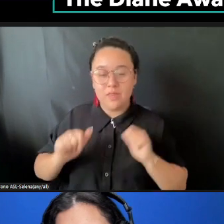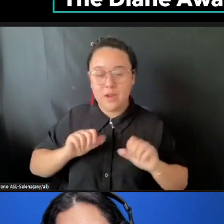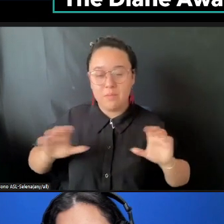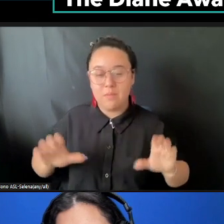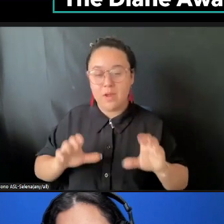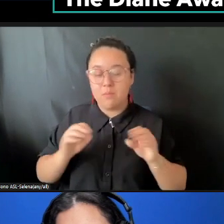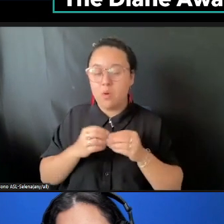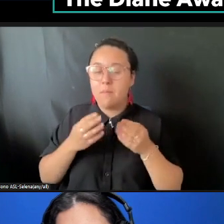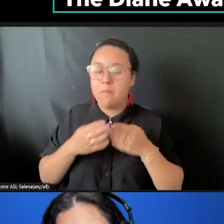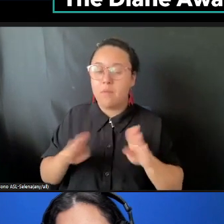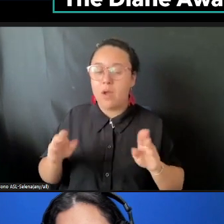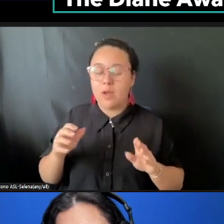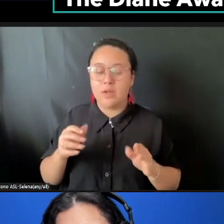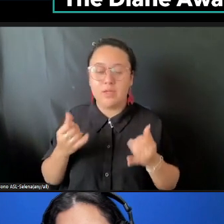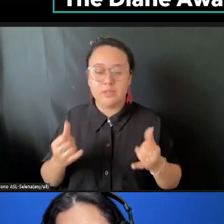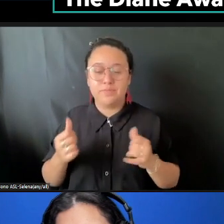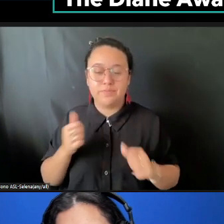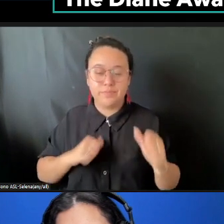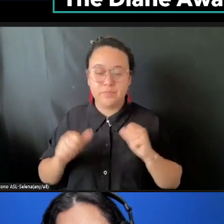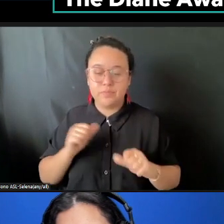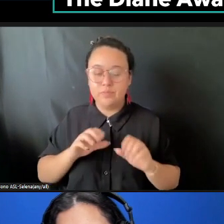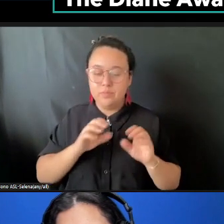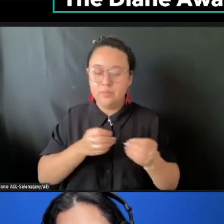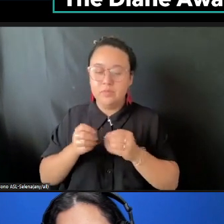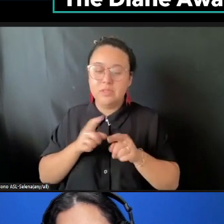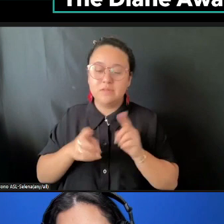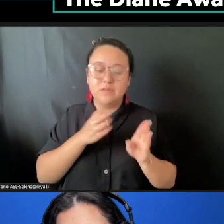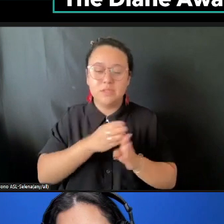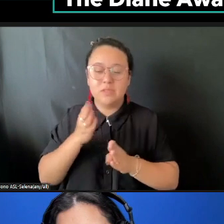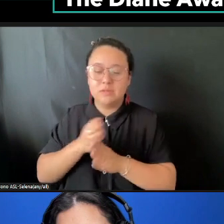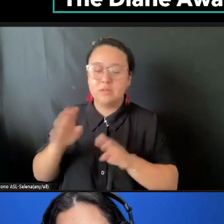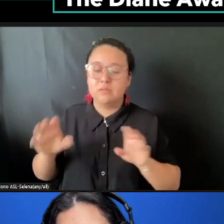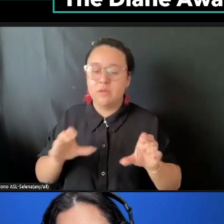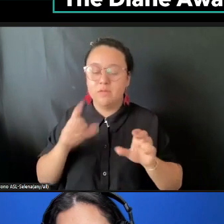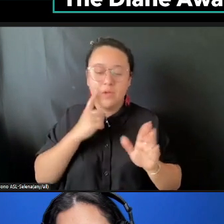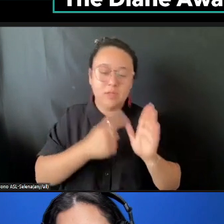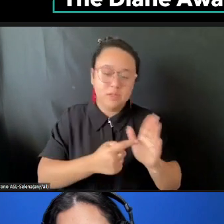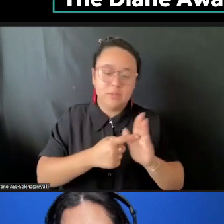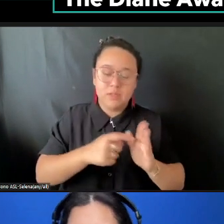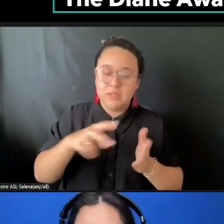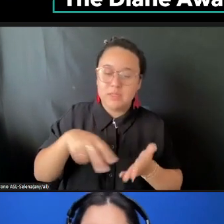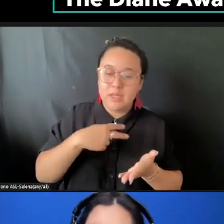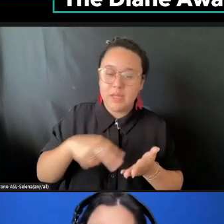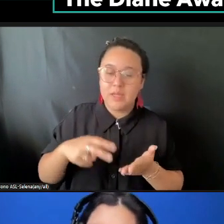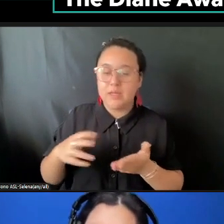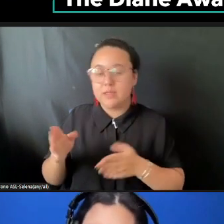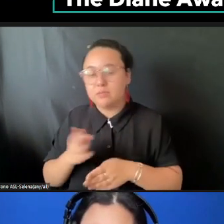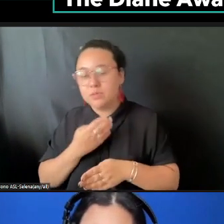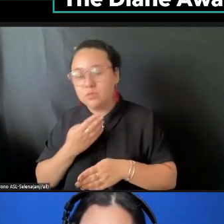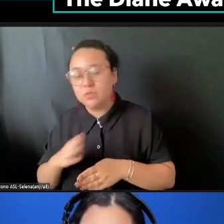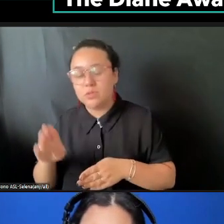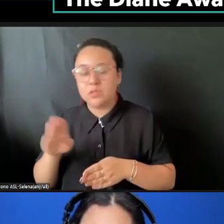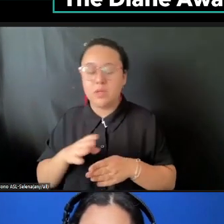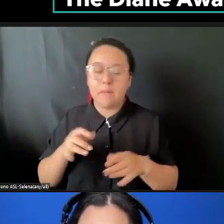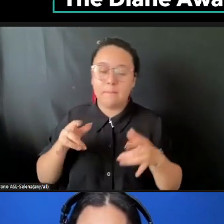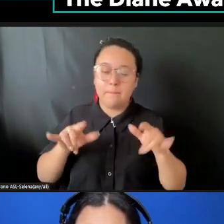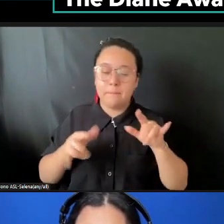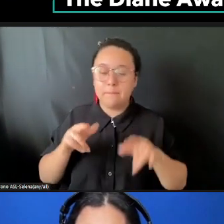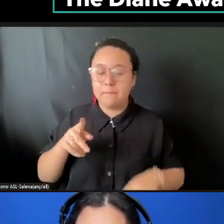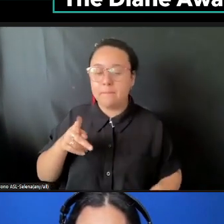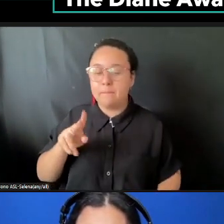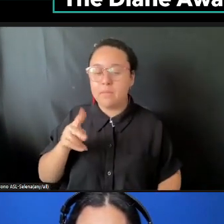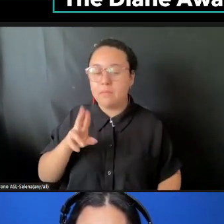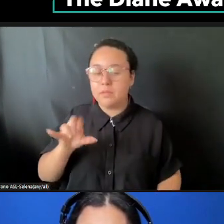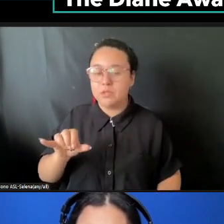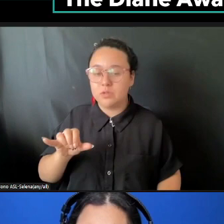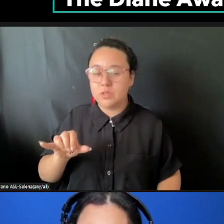contemporary performance organization working in multidisciplinary practices like dance and music and puppetry. And to Adriana's point, like,